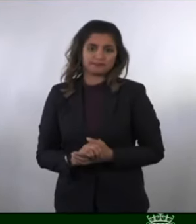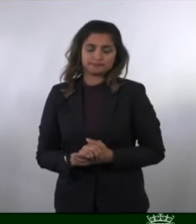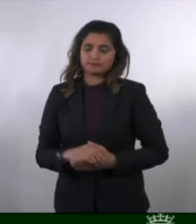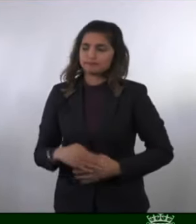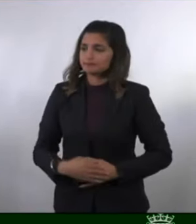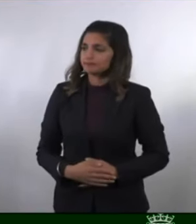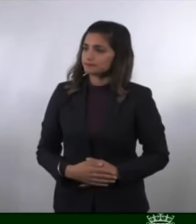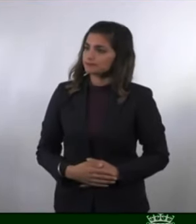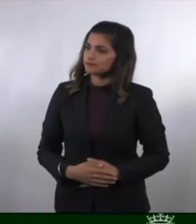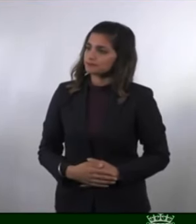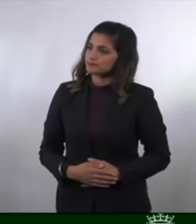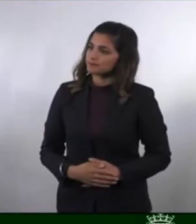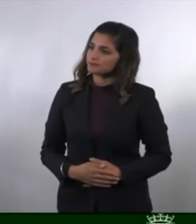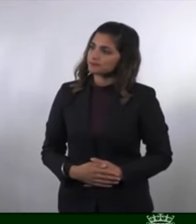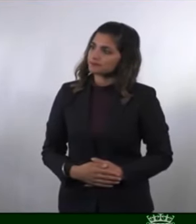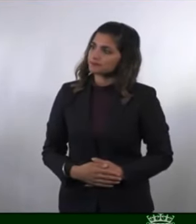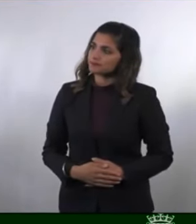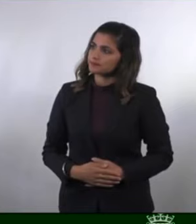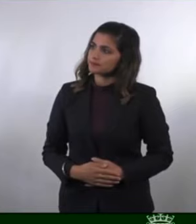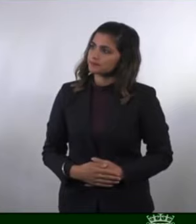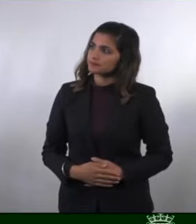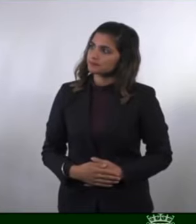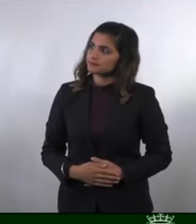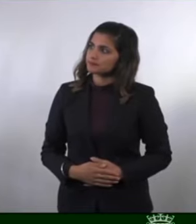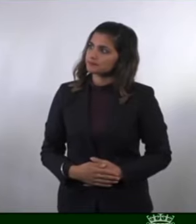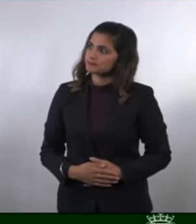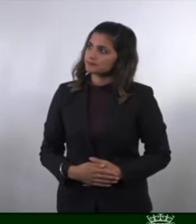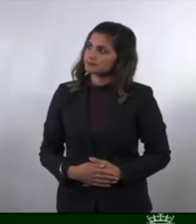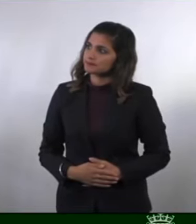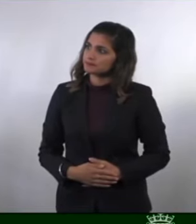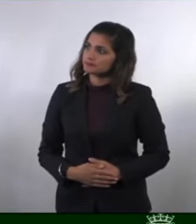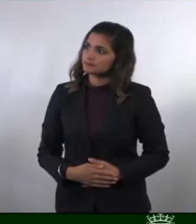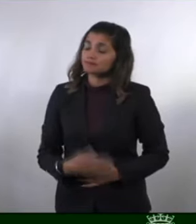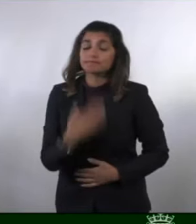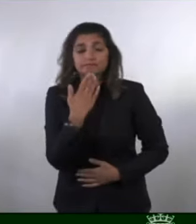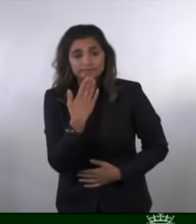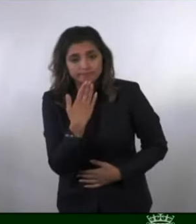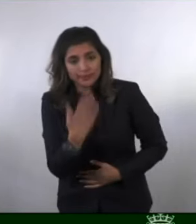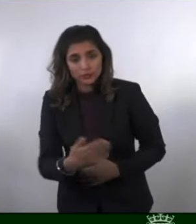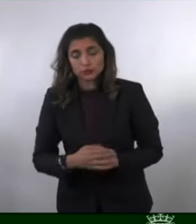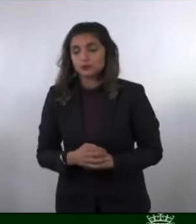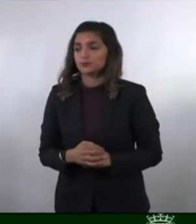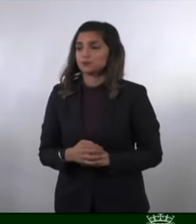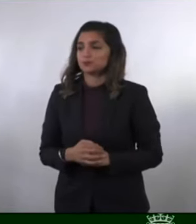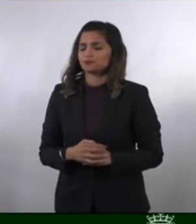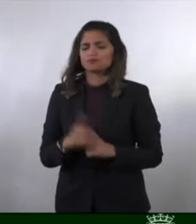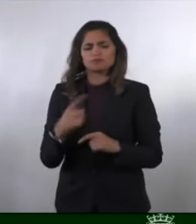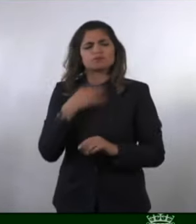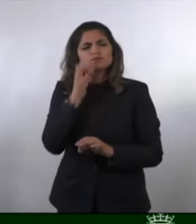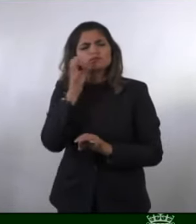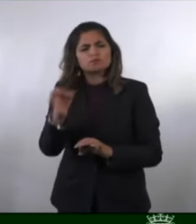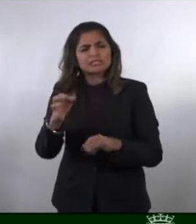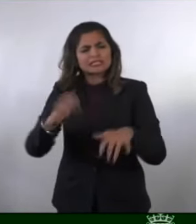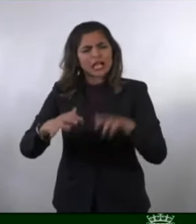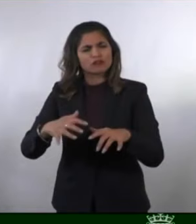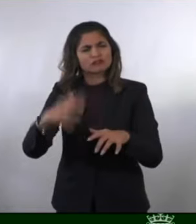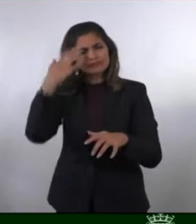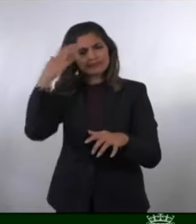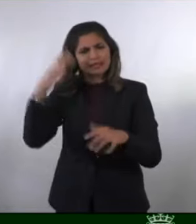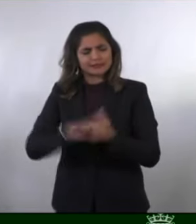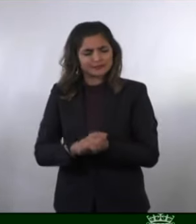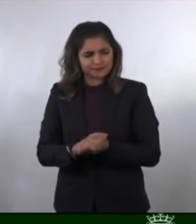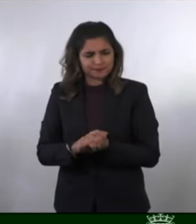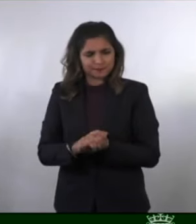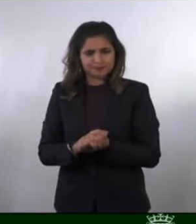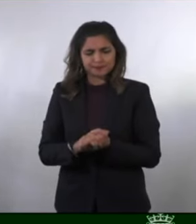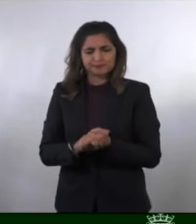Mr. Speaker. I think it makes the case for investing in broadband. Can I ask the Secretary of State, though, very seriously, from the lack of tests